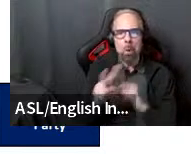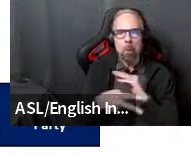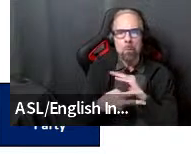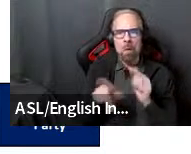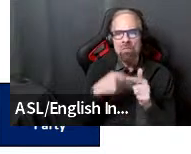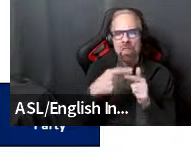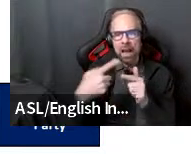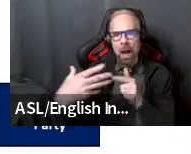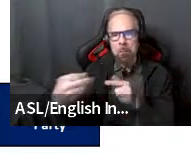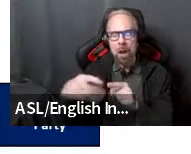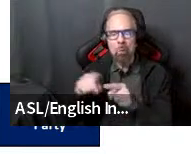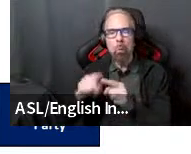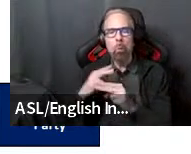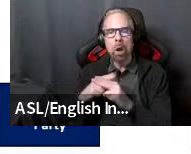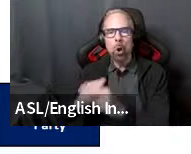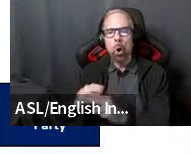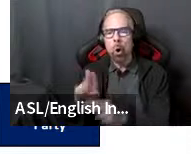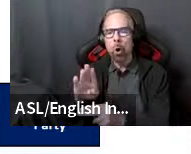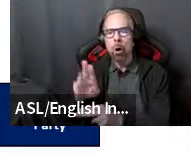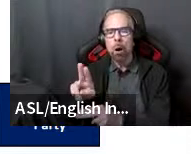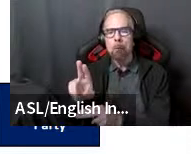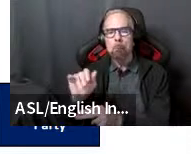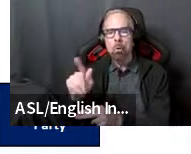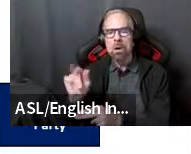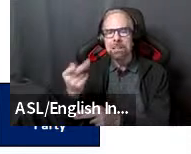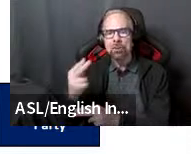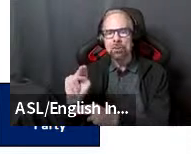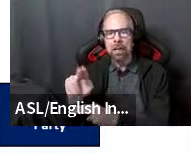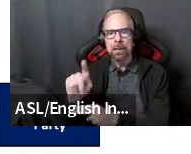call the Bridgeton Trail. So